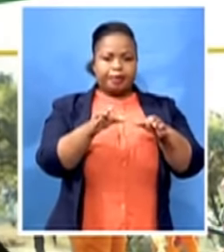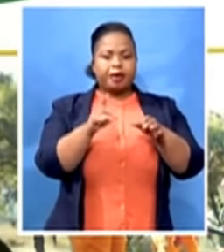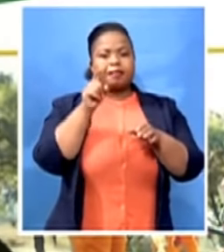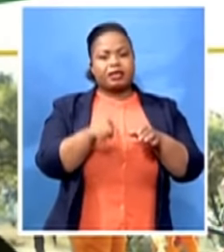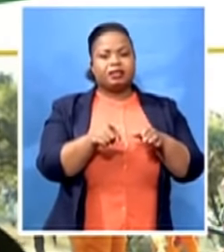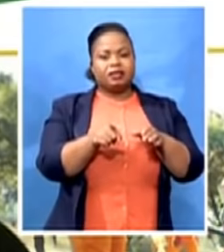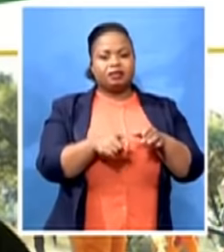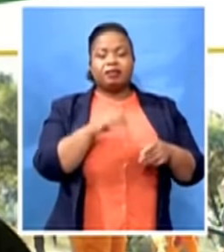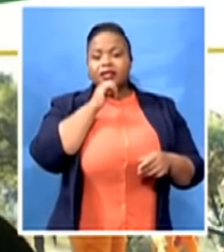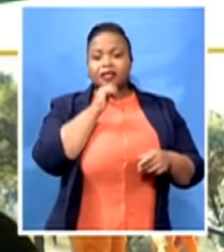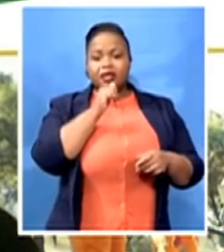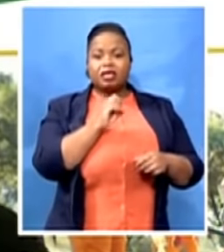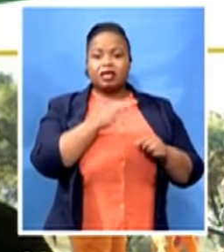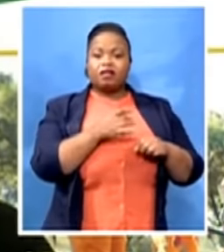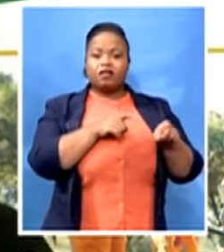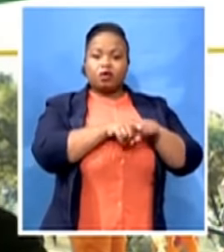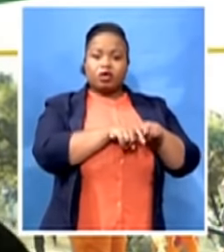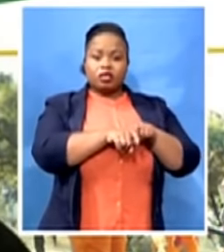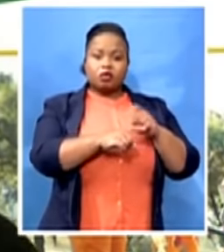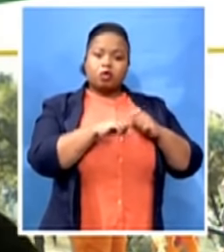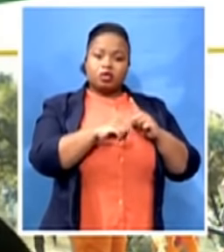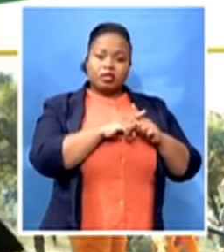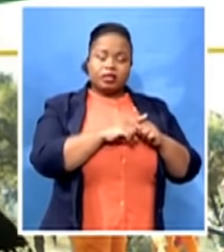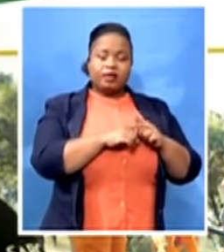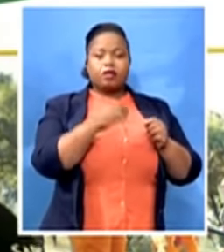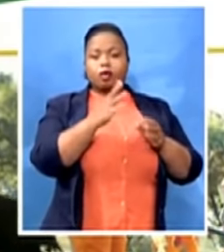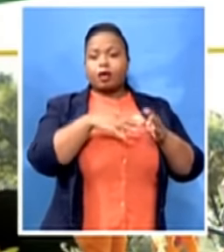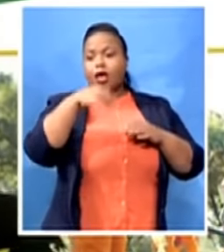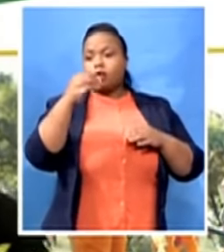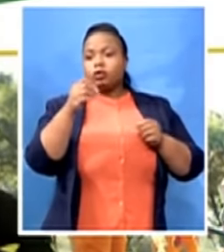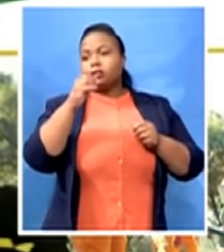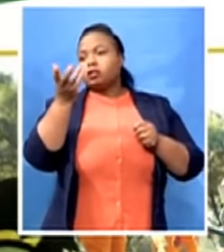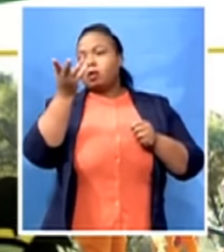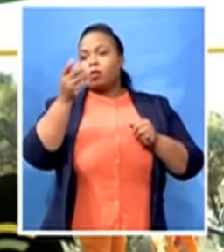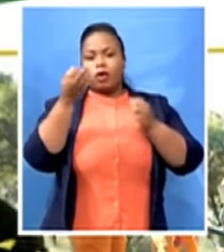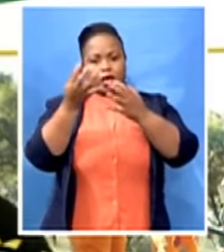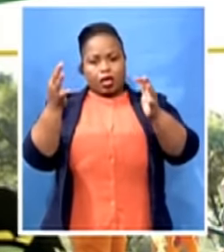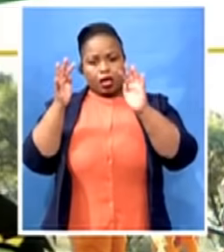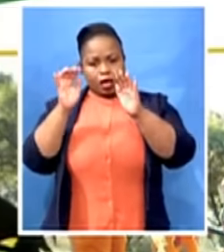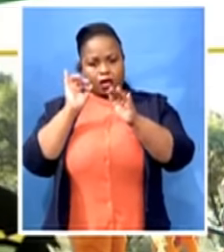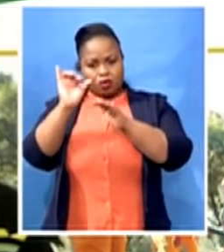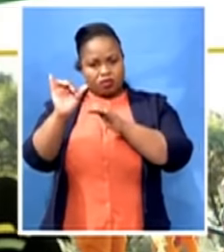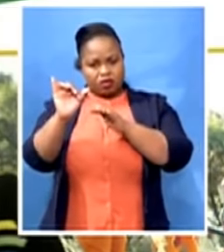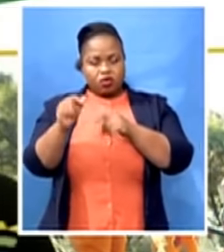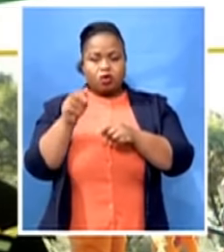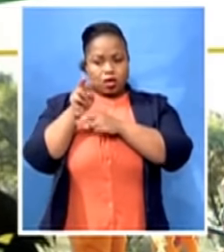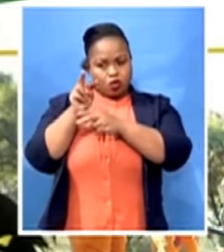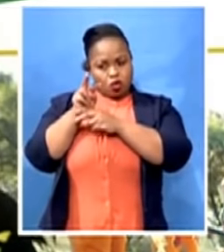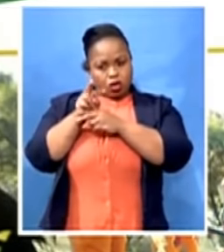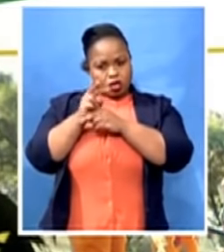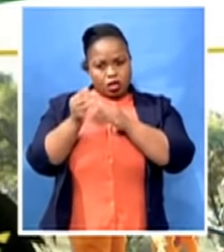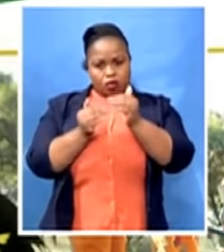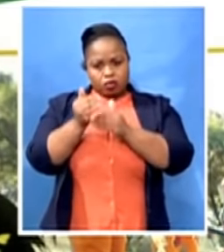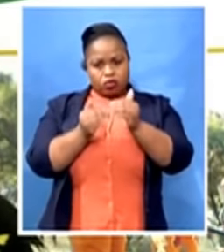go and be quarantined somewhere, so that we monitor you, how do you do until the 14 days are over, and then you can